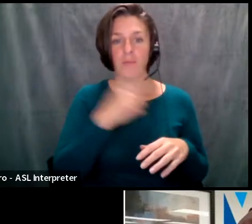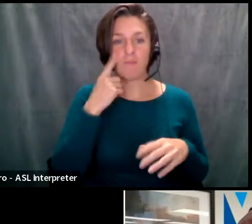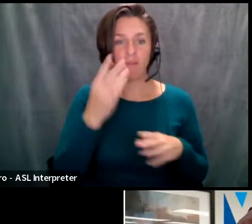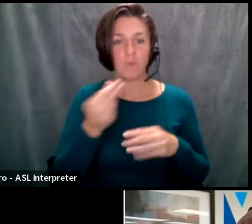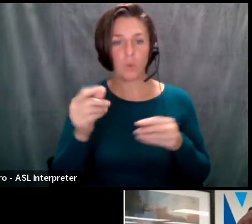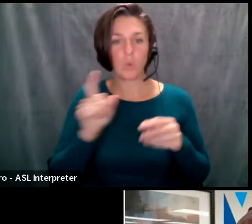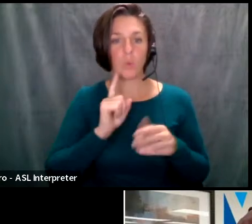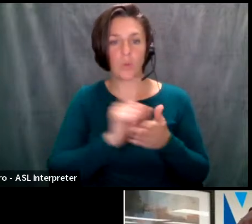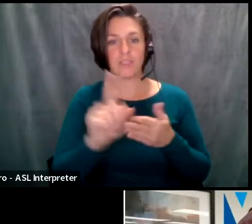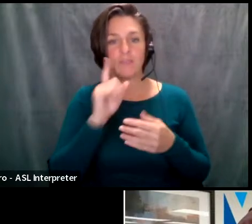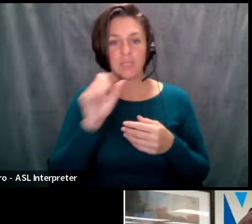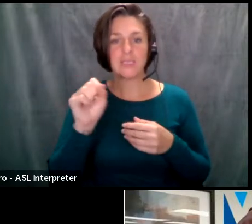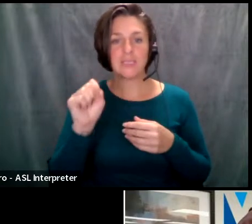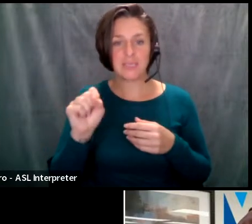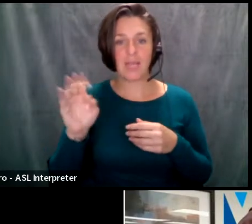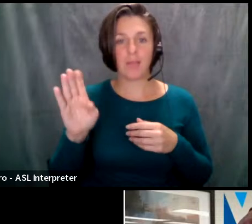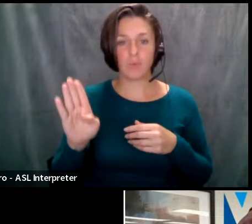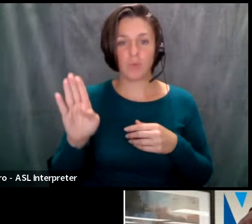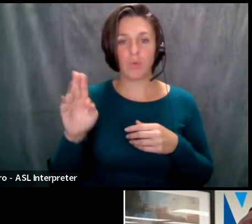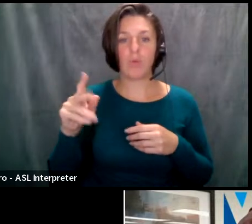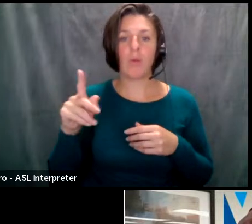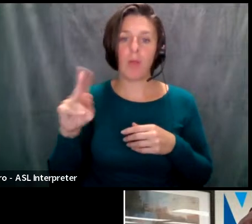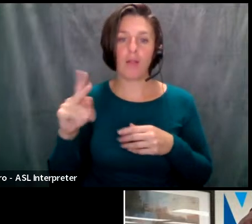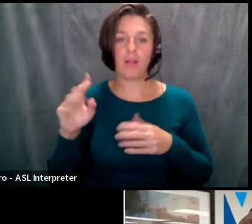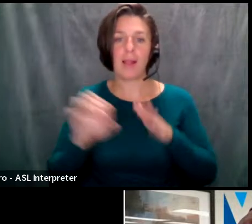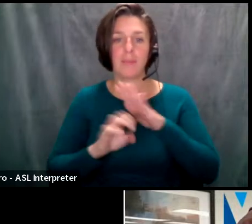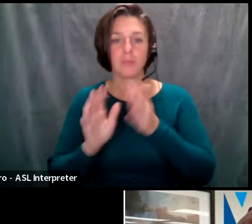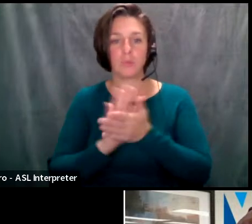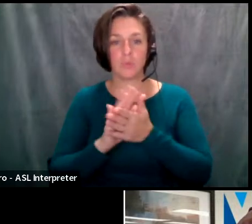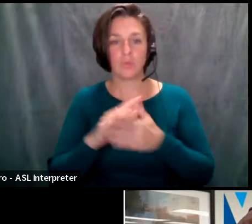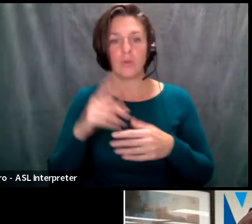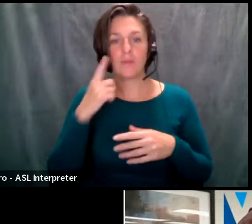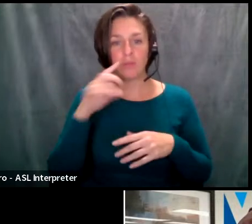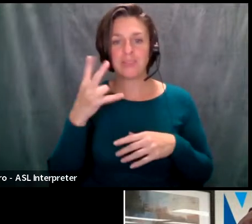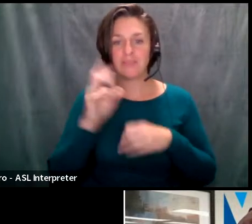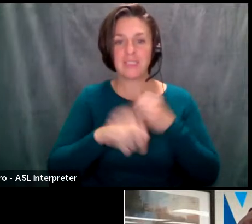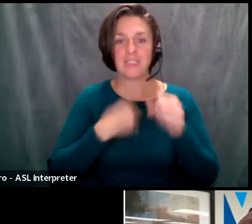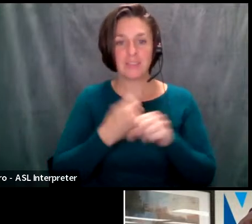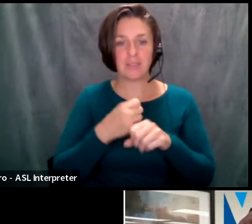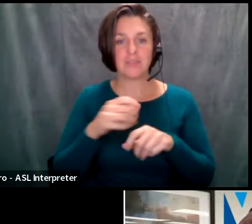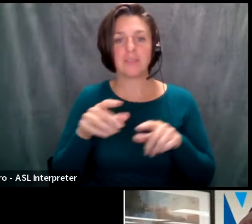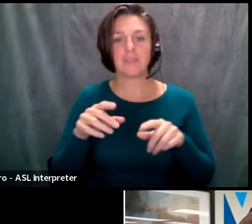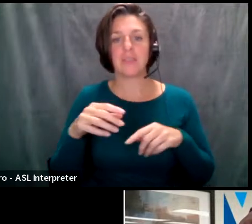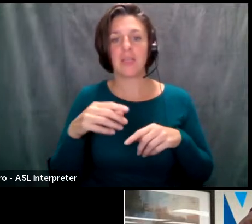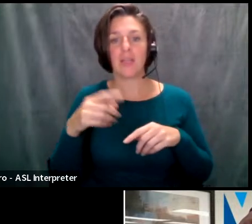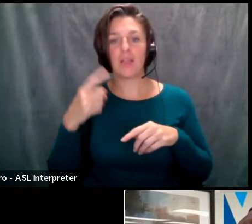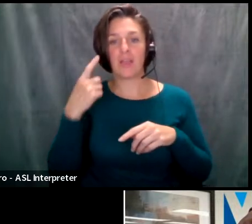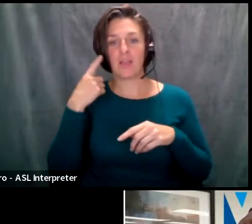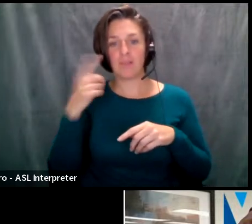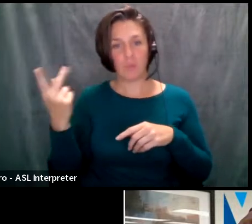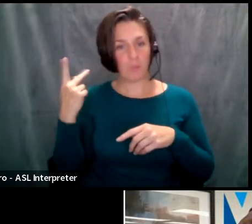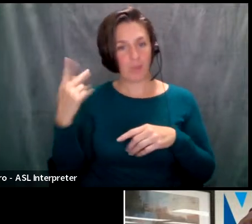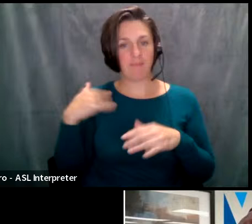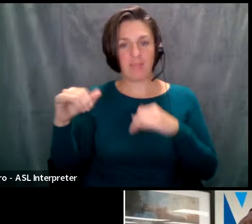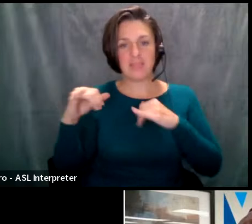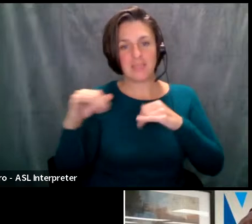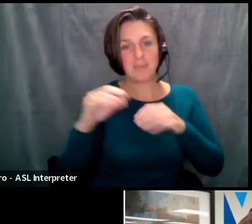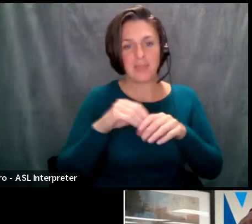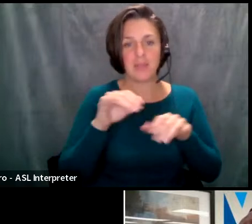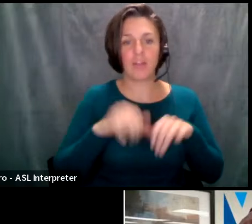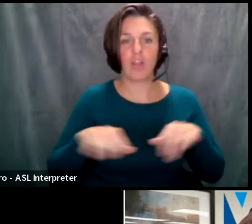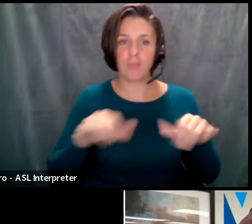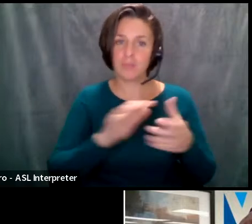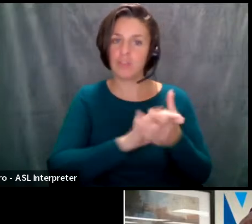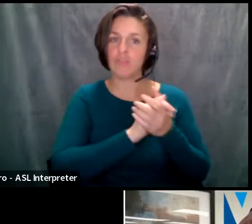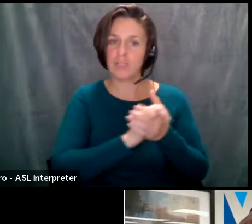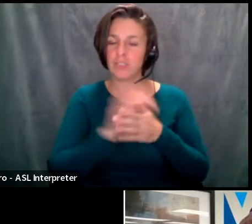for 17 years, but involved in my community as a parent advocate for 28. So Dawn, you and I, we have that in common.